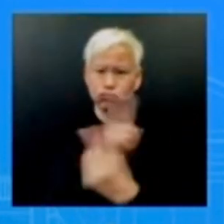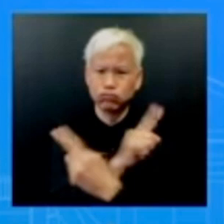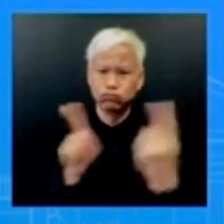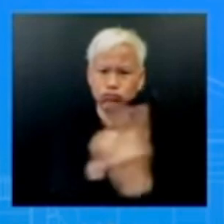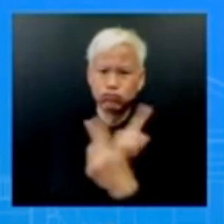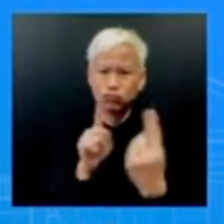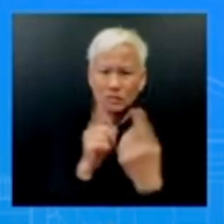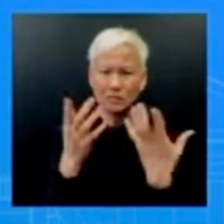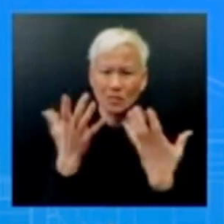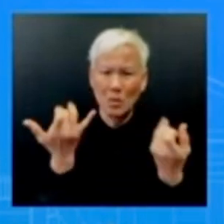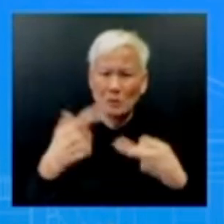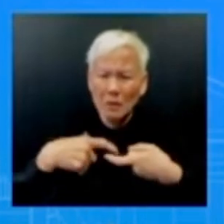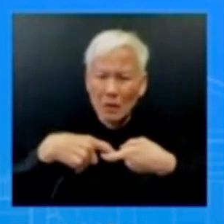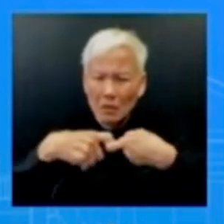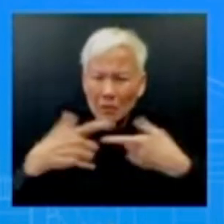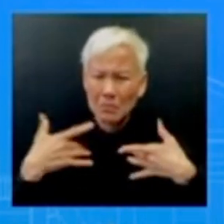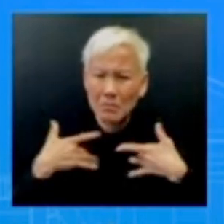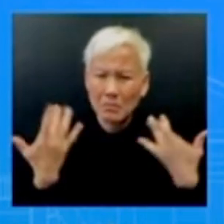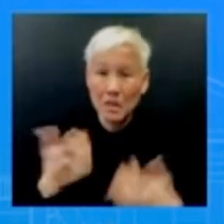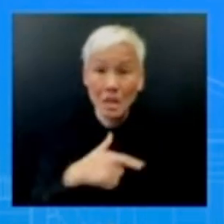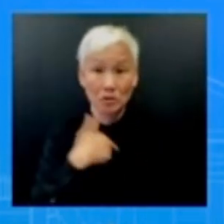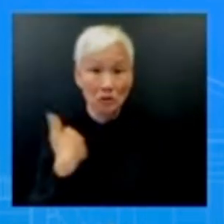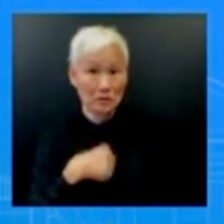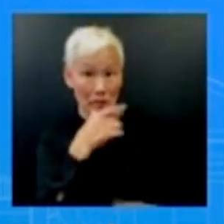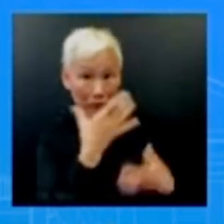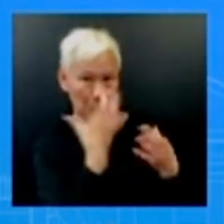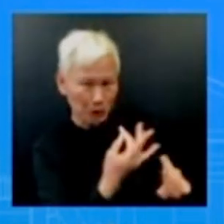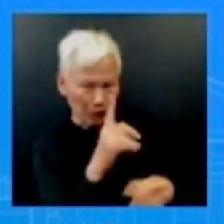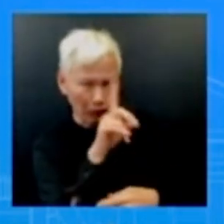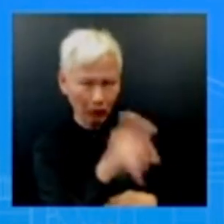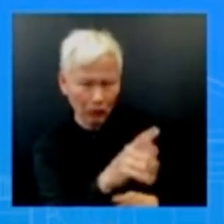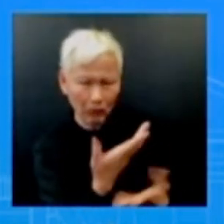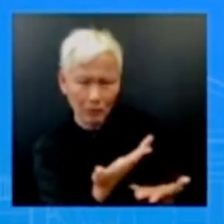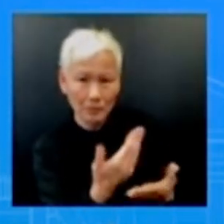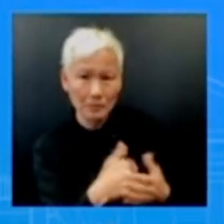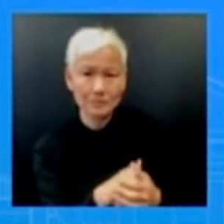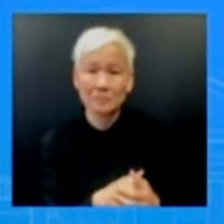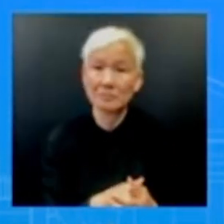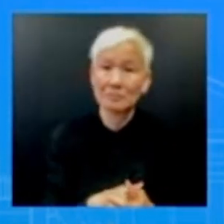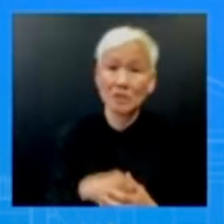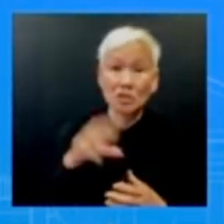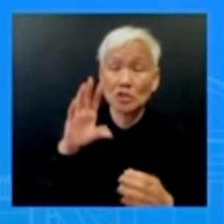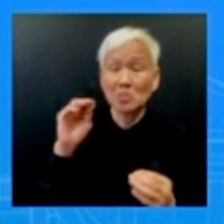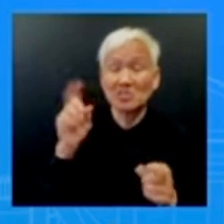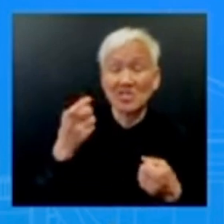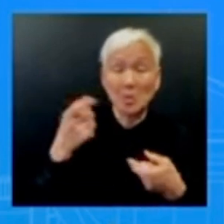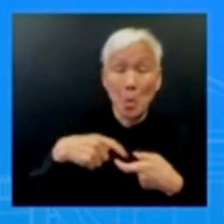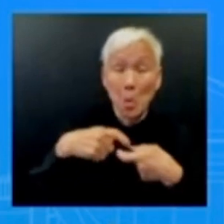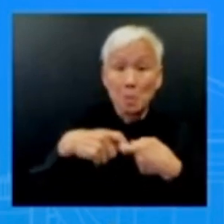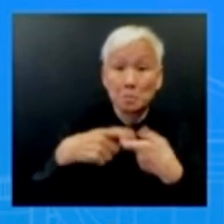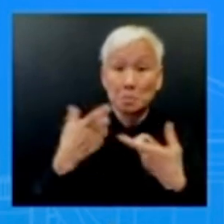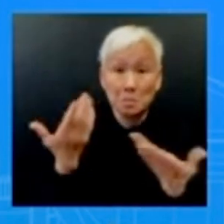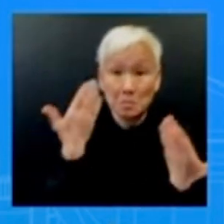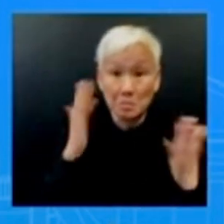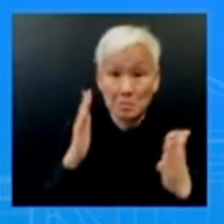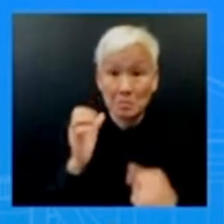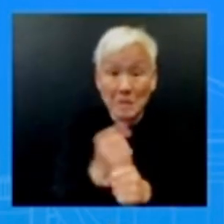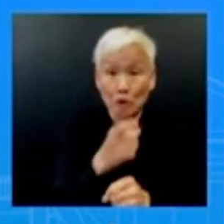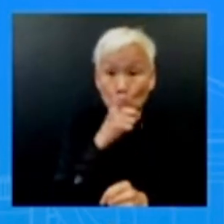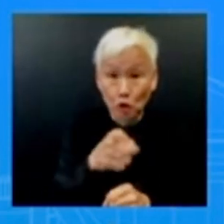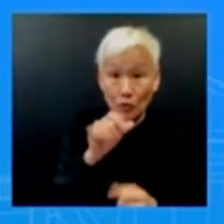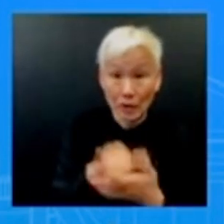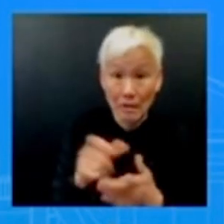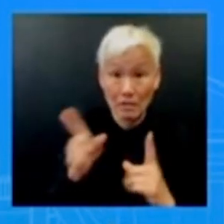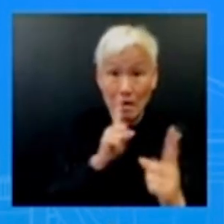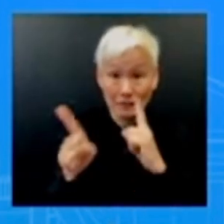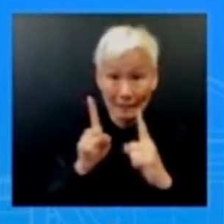interested? No holdup at all. We want to make sure when we have this conversation, it's at the appropriate time and in the right